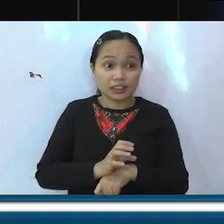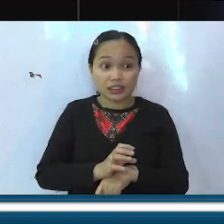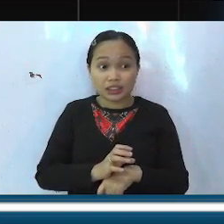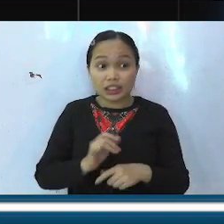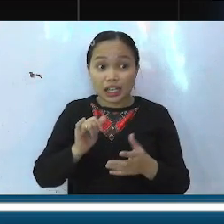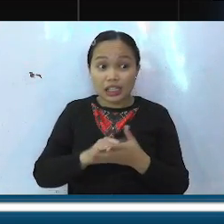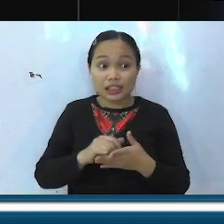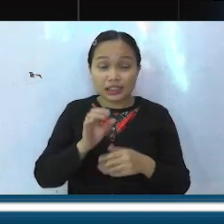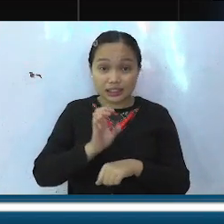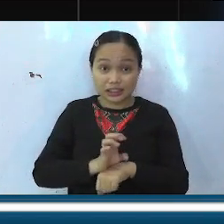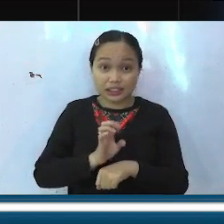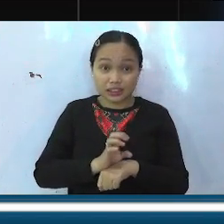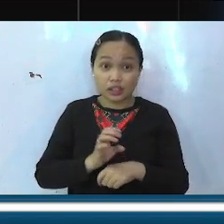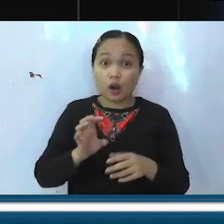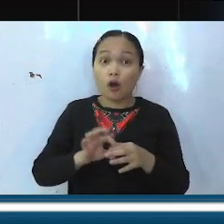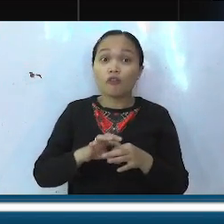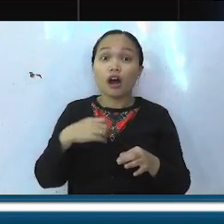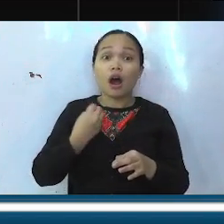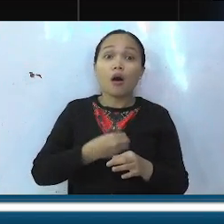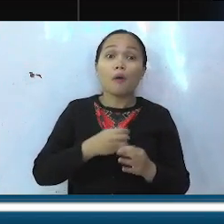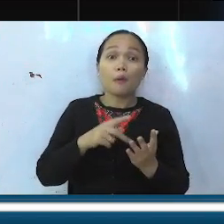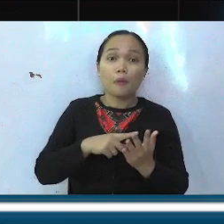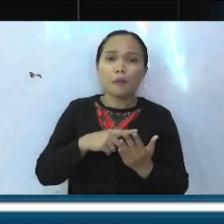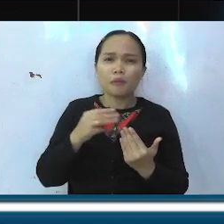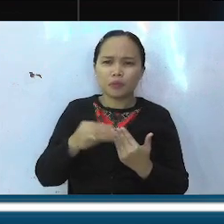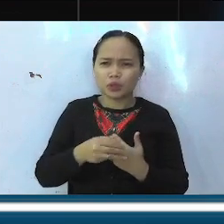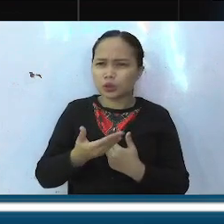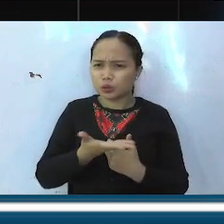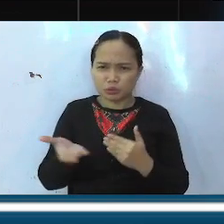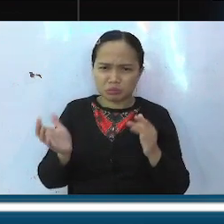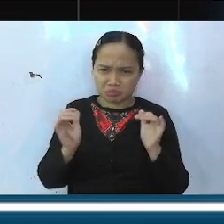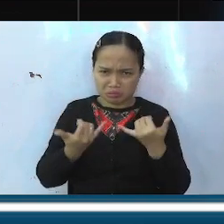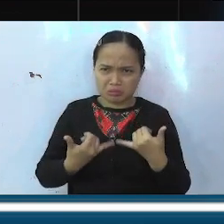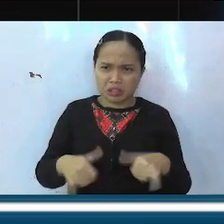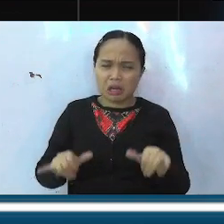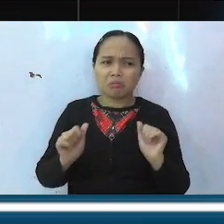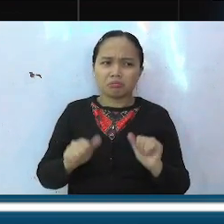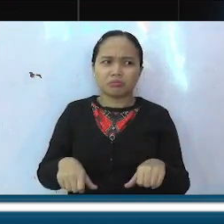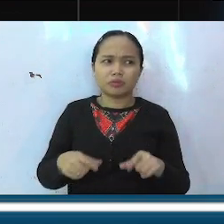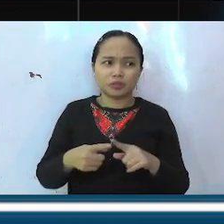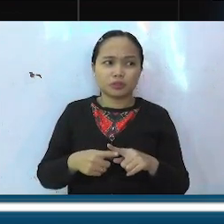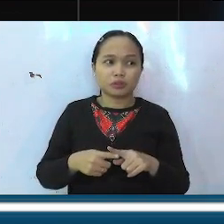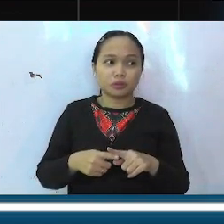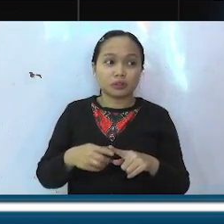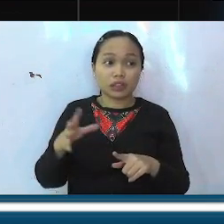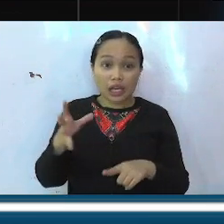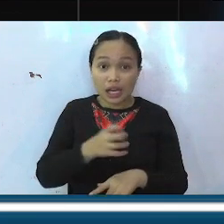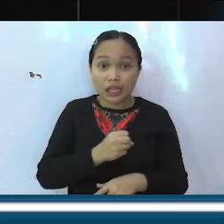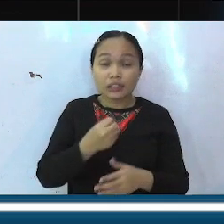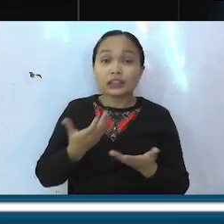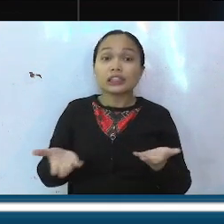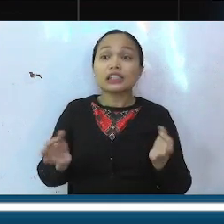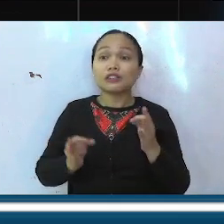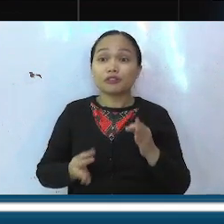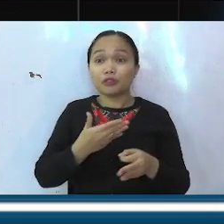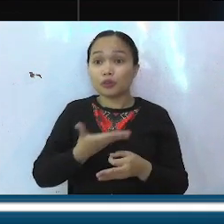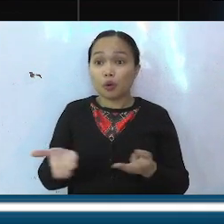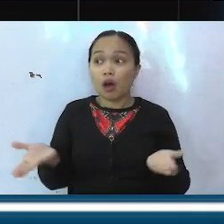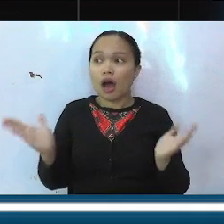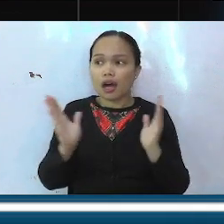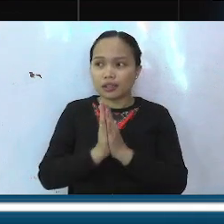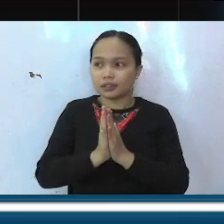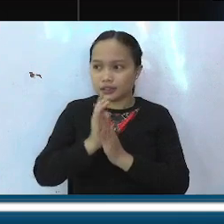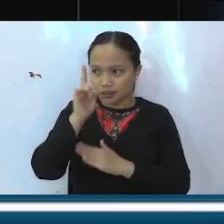is an English conference of our episode, you will still be able to get a lot of things if you ask God's wisdom tonight.